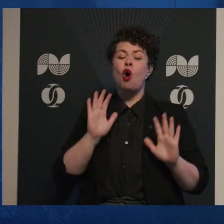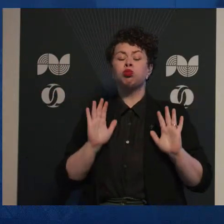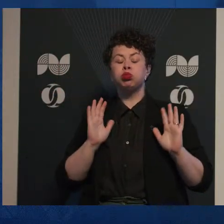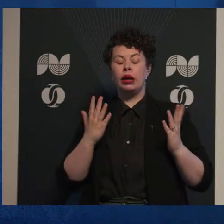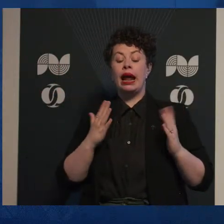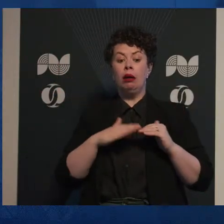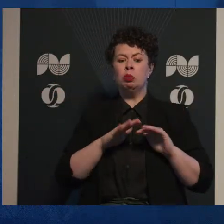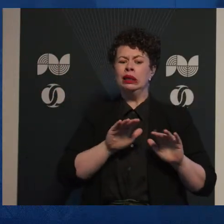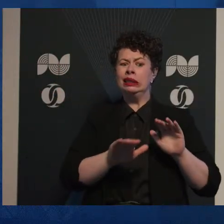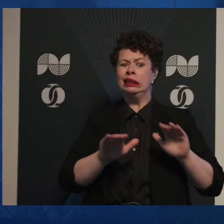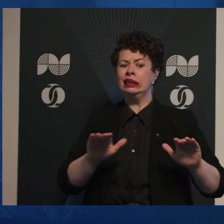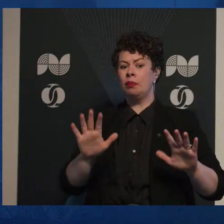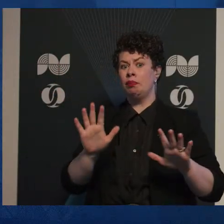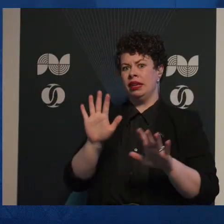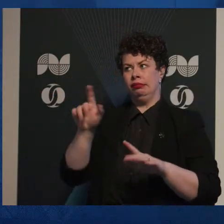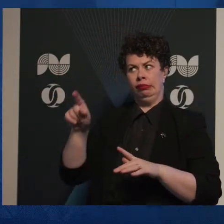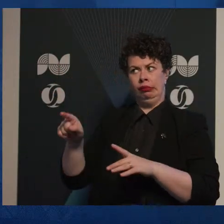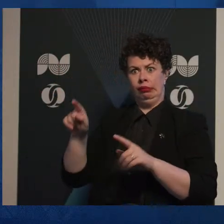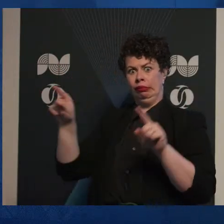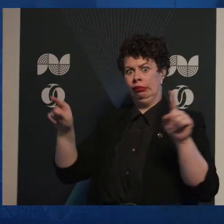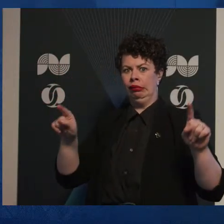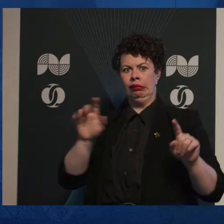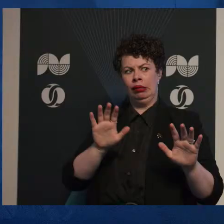the new world, basically? Yeah,